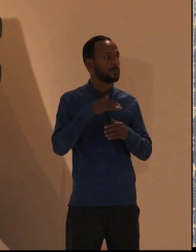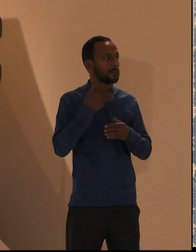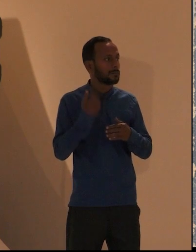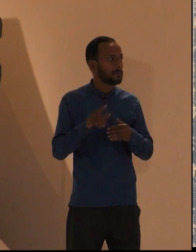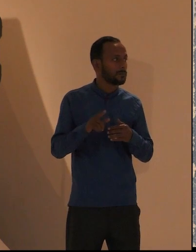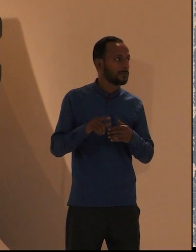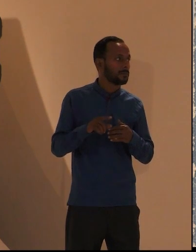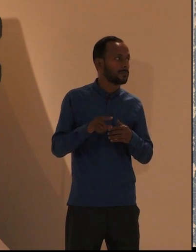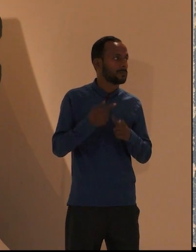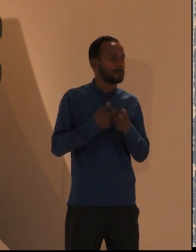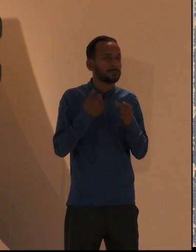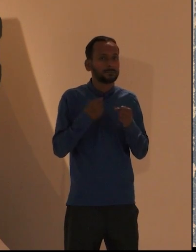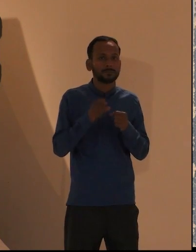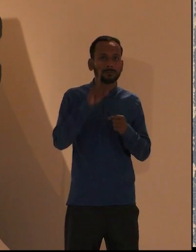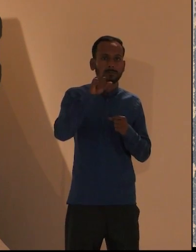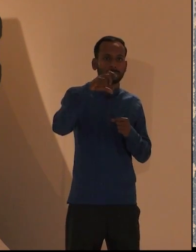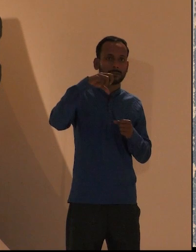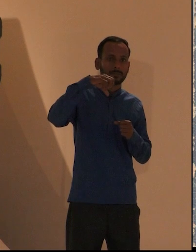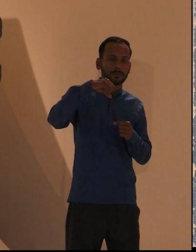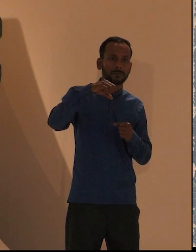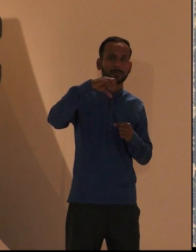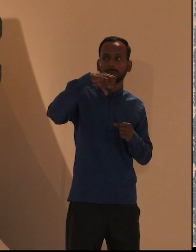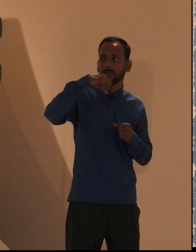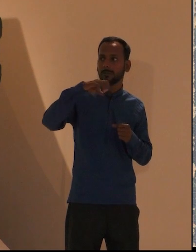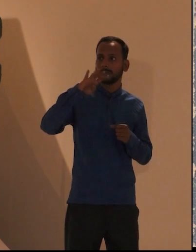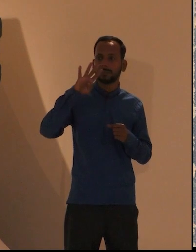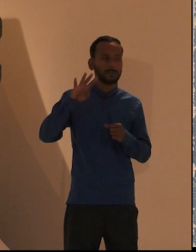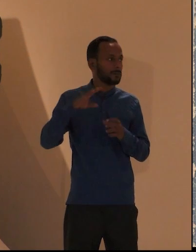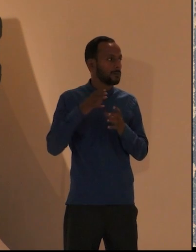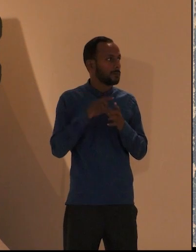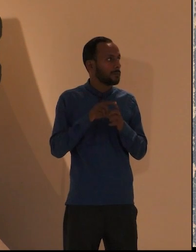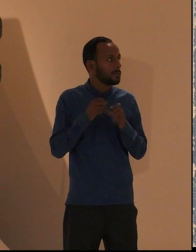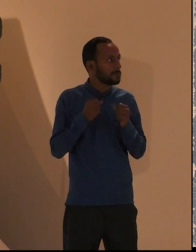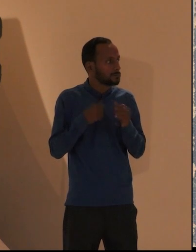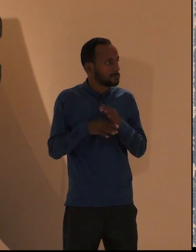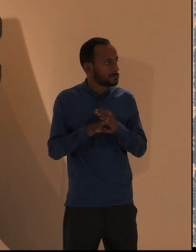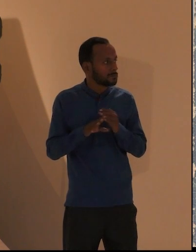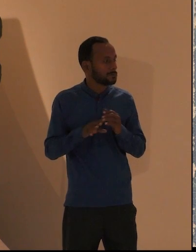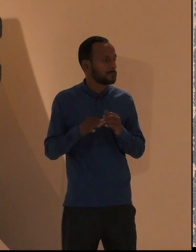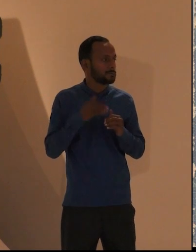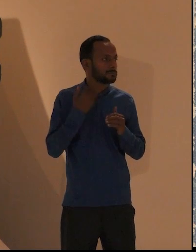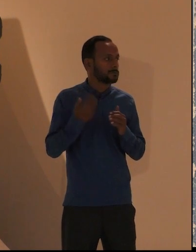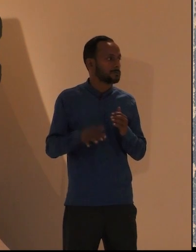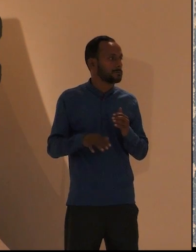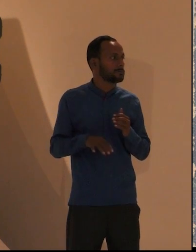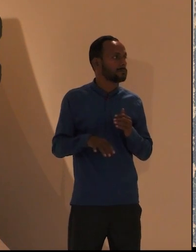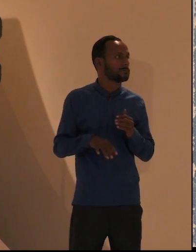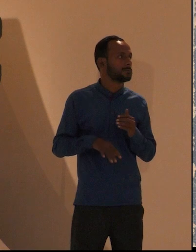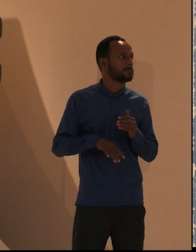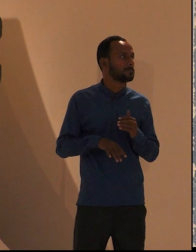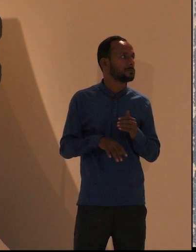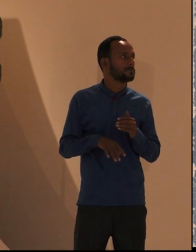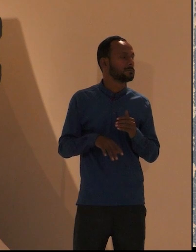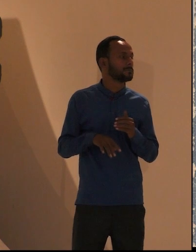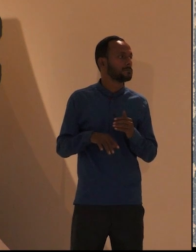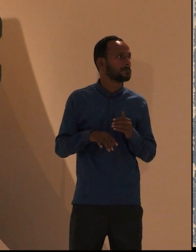January 1943, when he was a teenager. I'm just showing the first page of the diary with doodles and